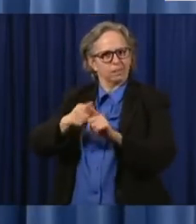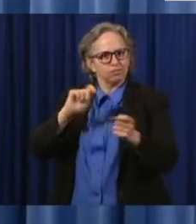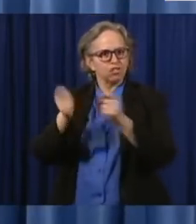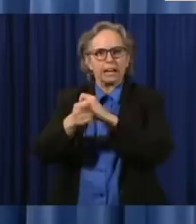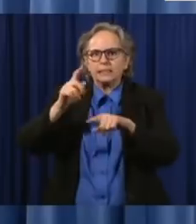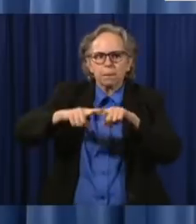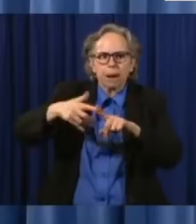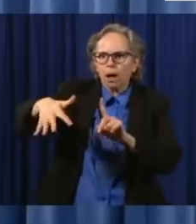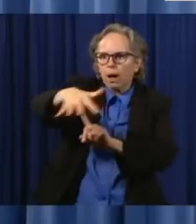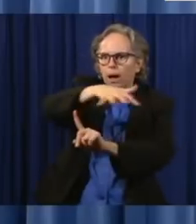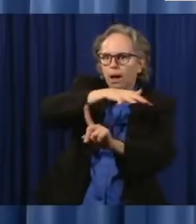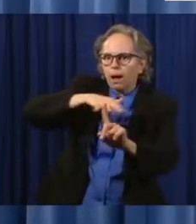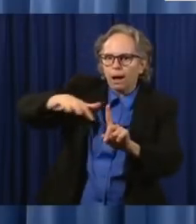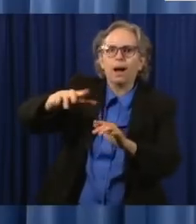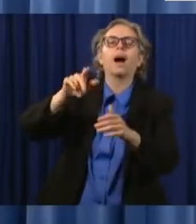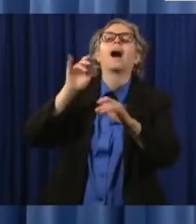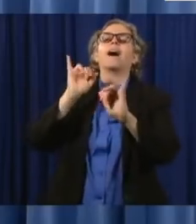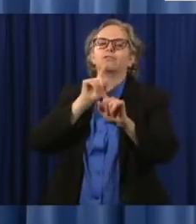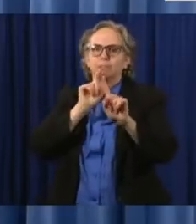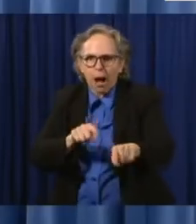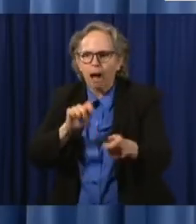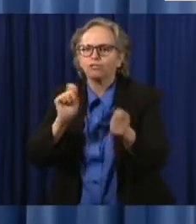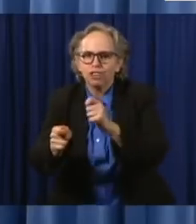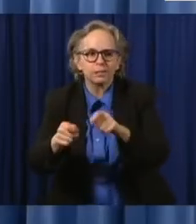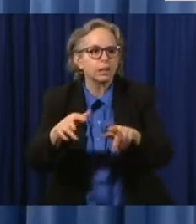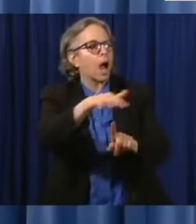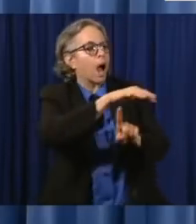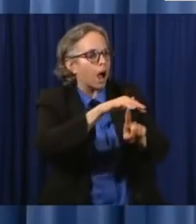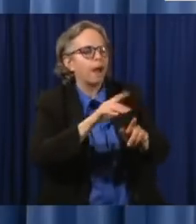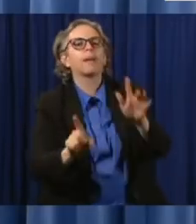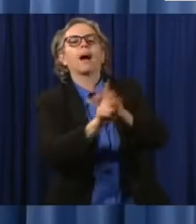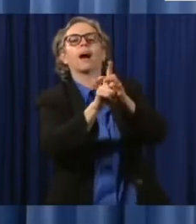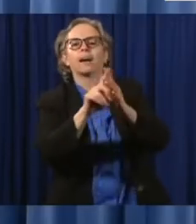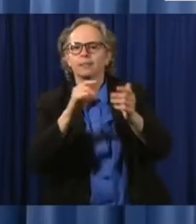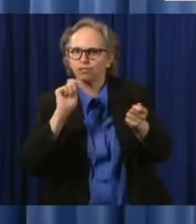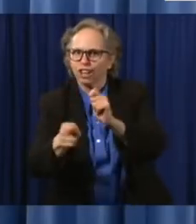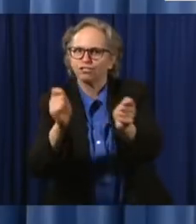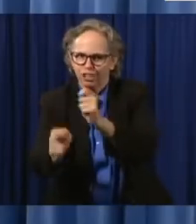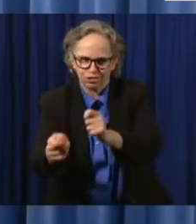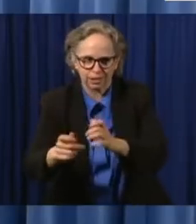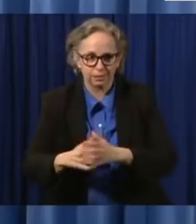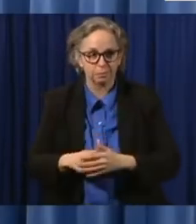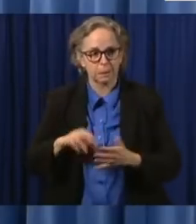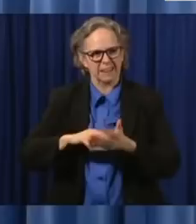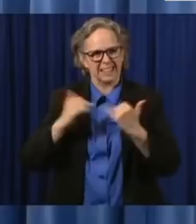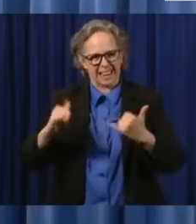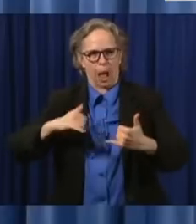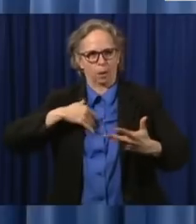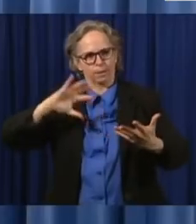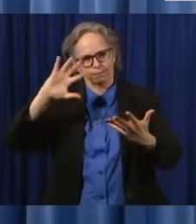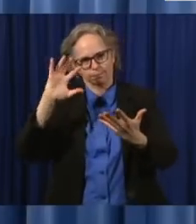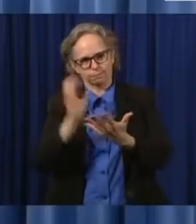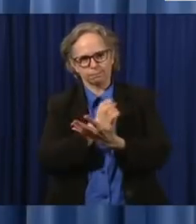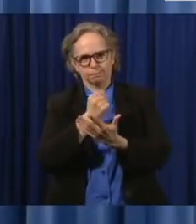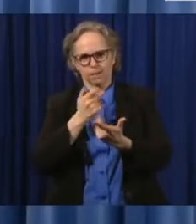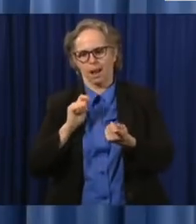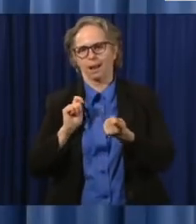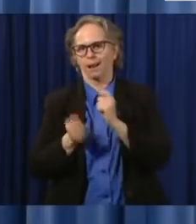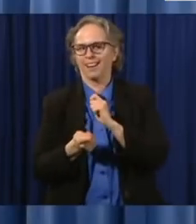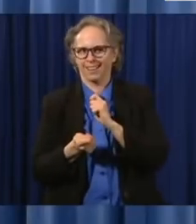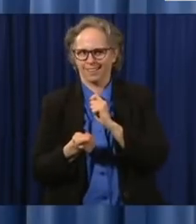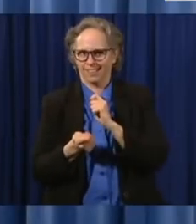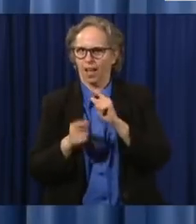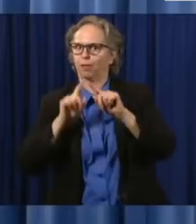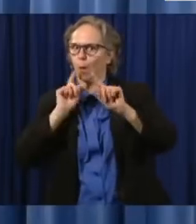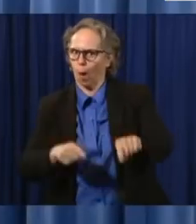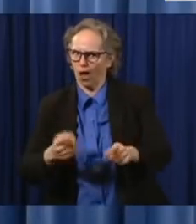have evolved in Ohio as well. So it's now time for our orders to reflect the